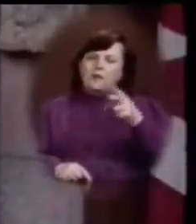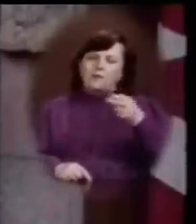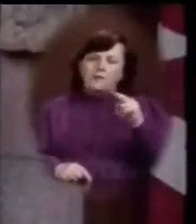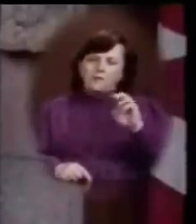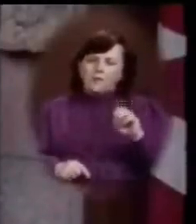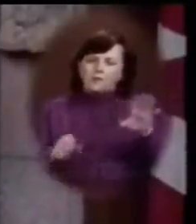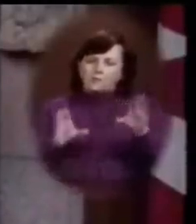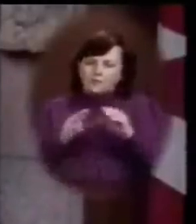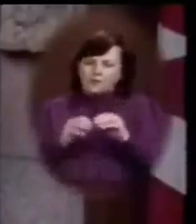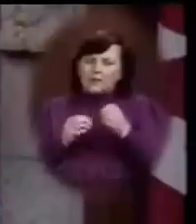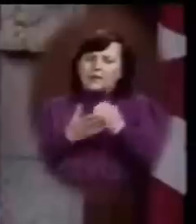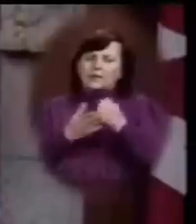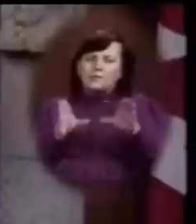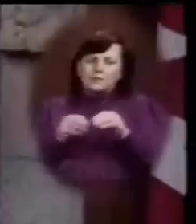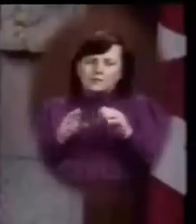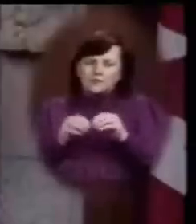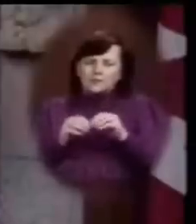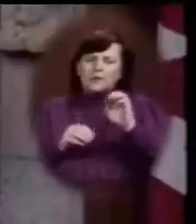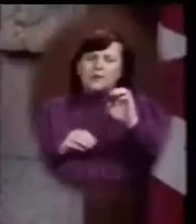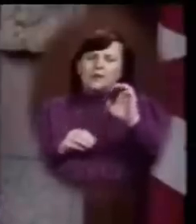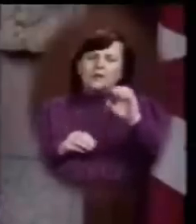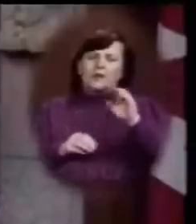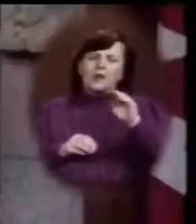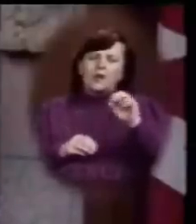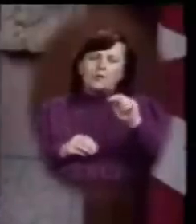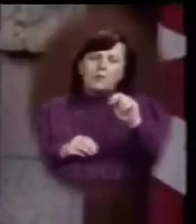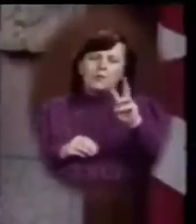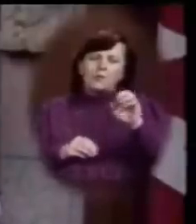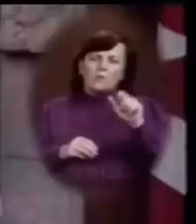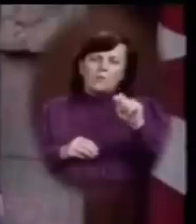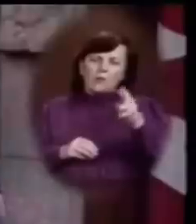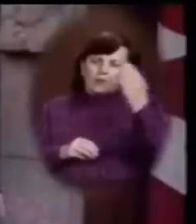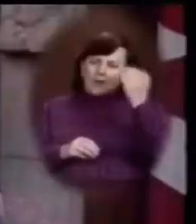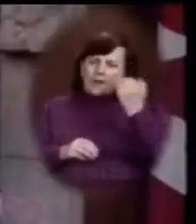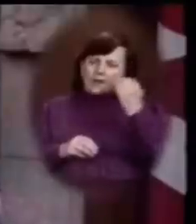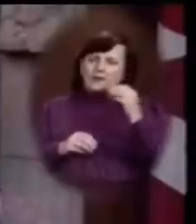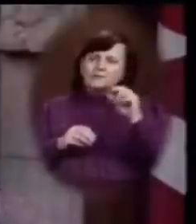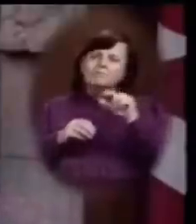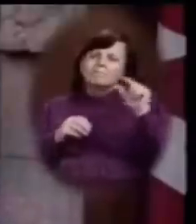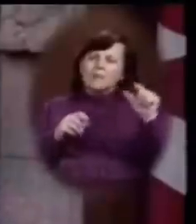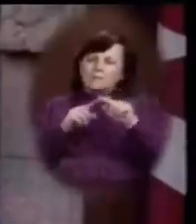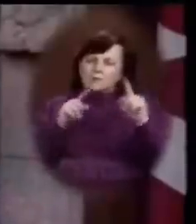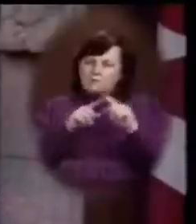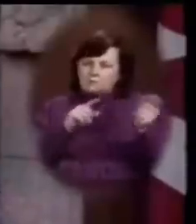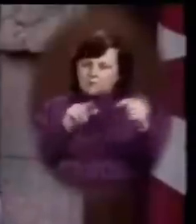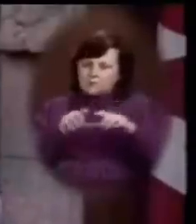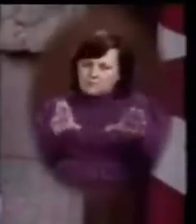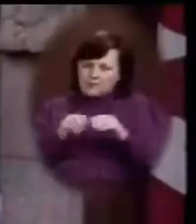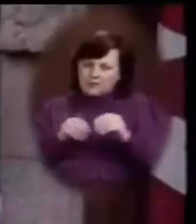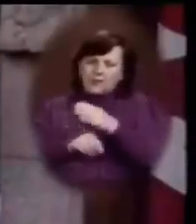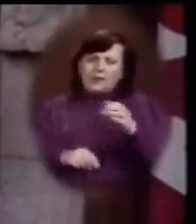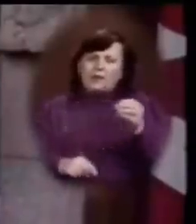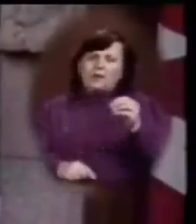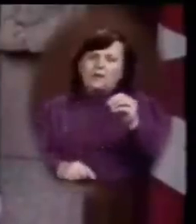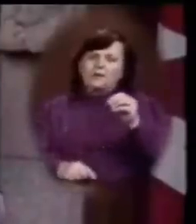is an offence against the law to do it. And action should be taken to see that lorry drivers are not threatened, that